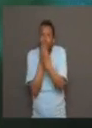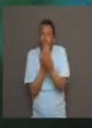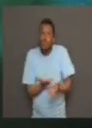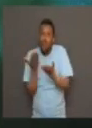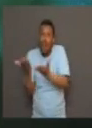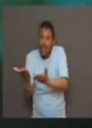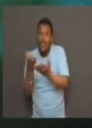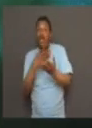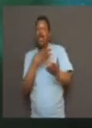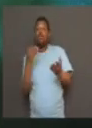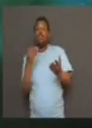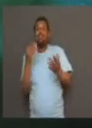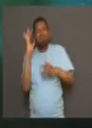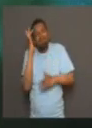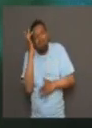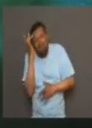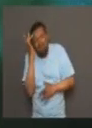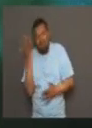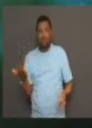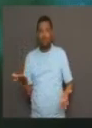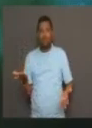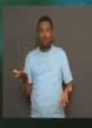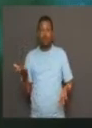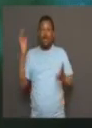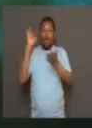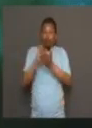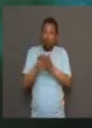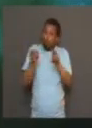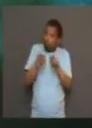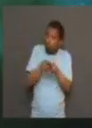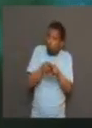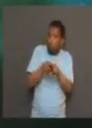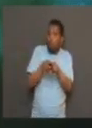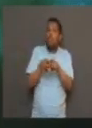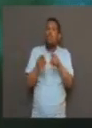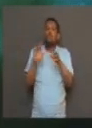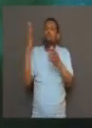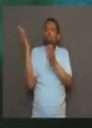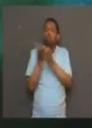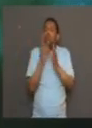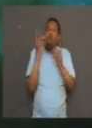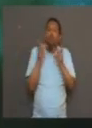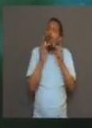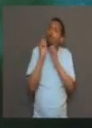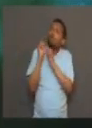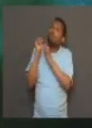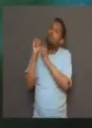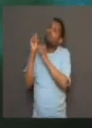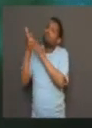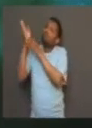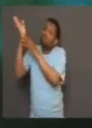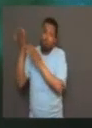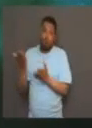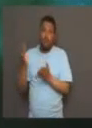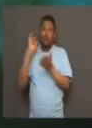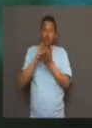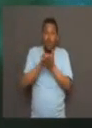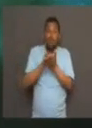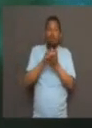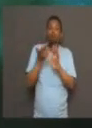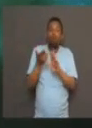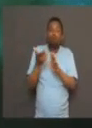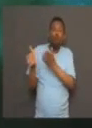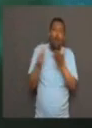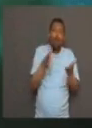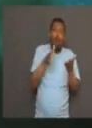supply, and disease, as well as the displacement and death caused